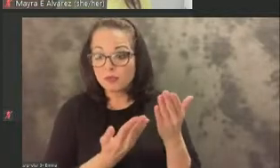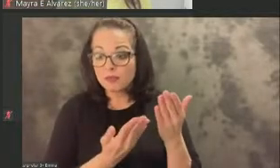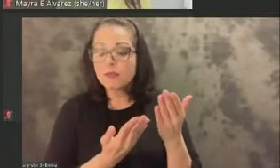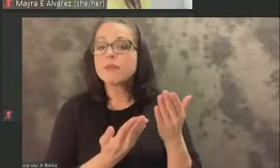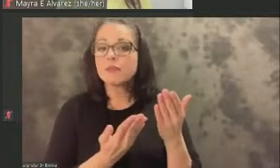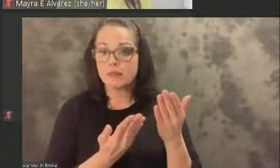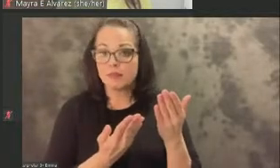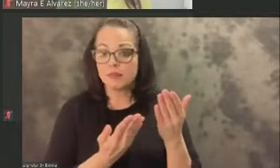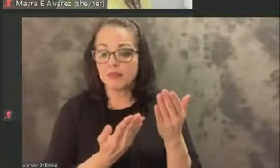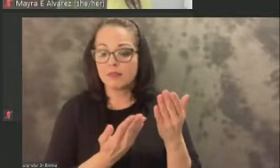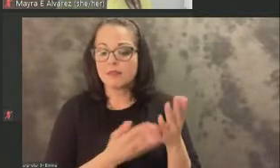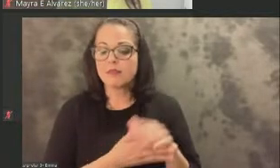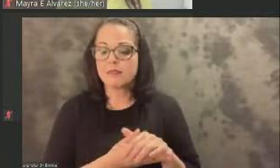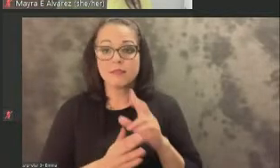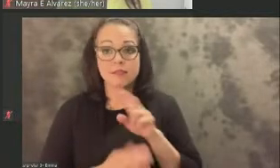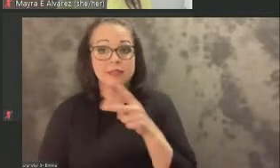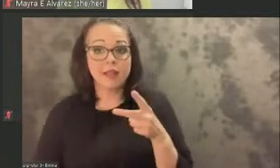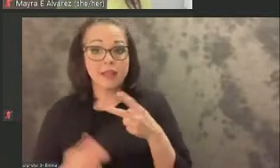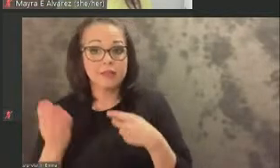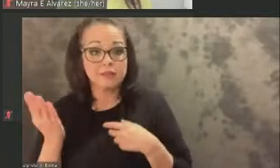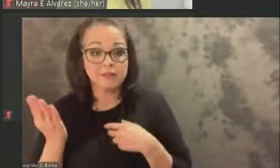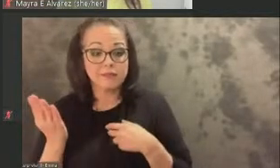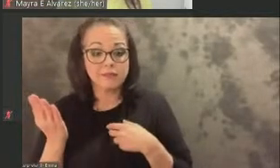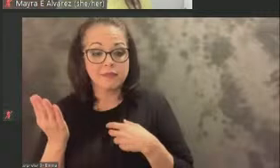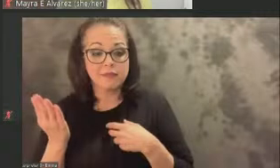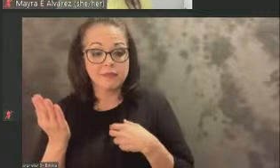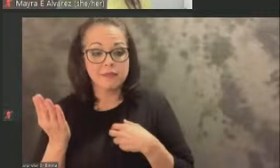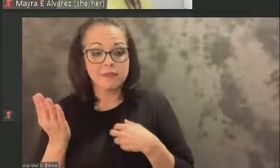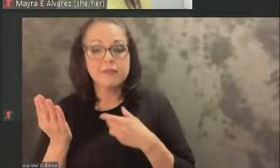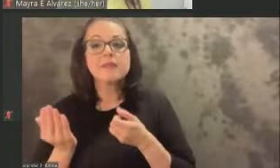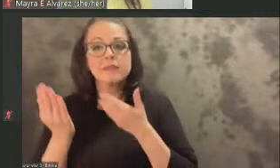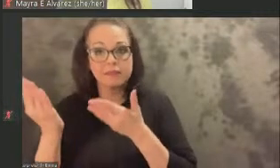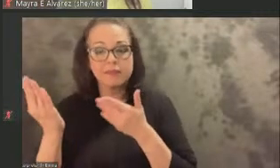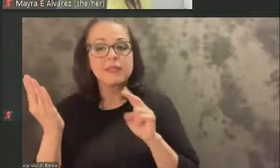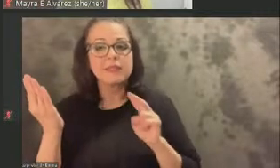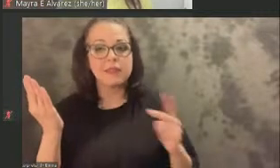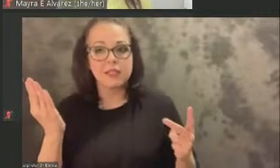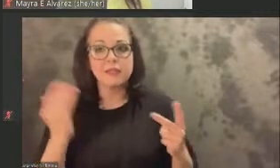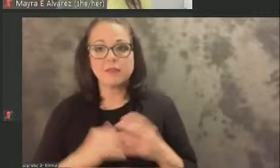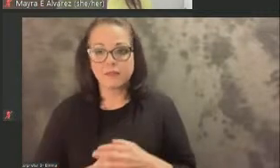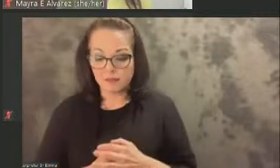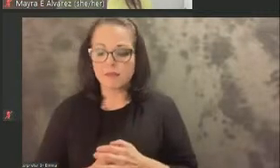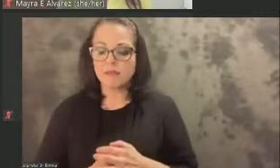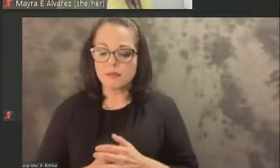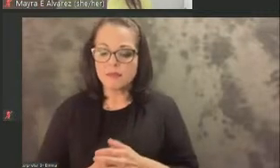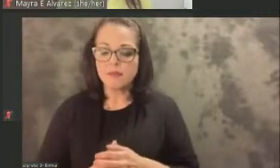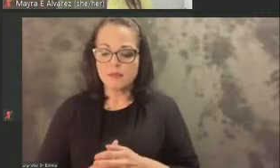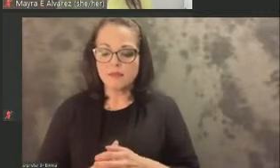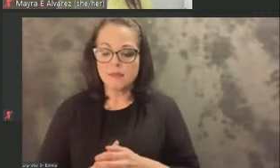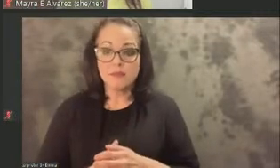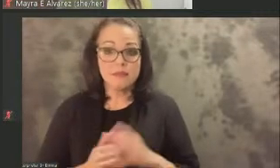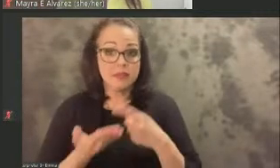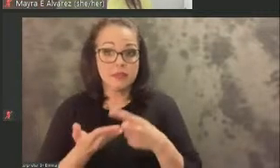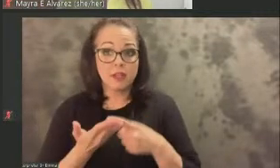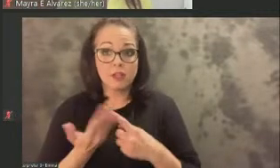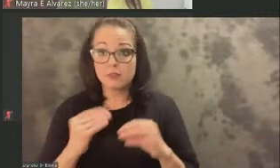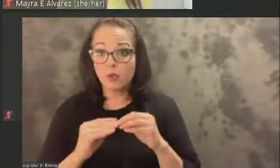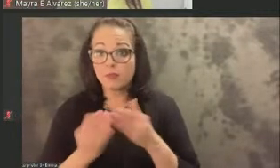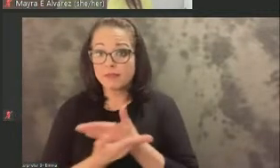moved. Thank you. Is there a second? Second. Thank you. Any further discussion?